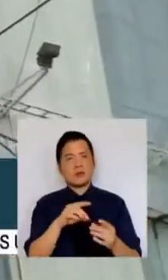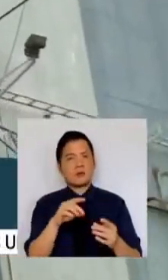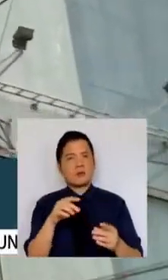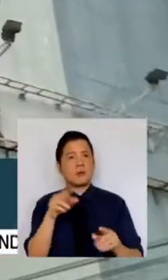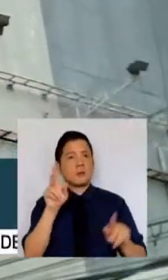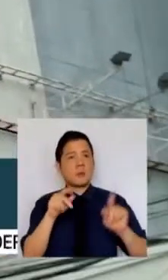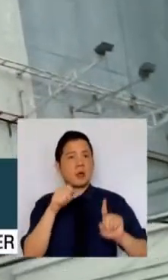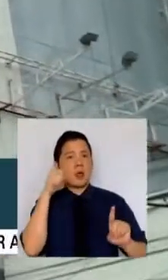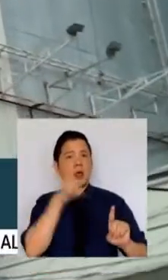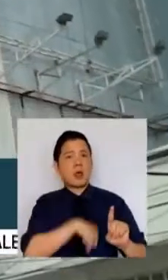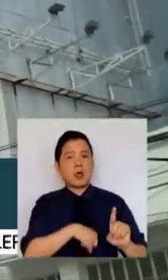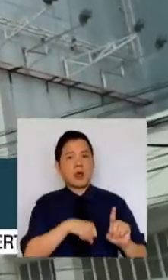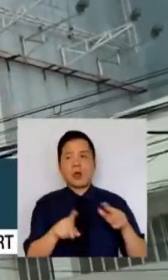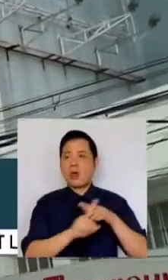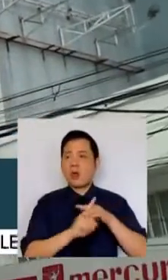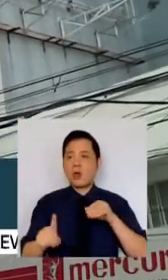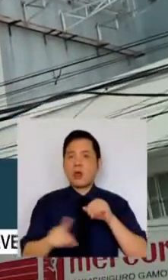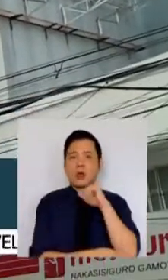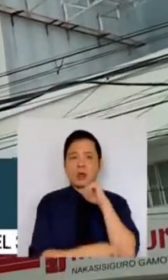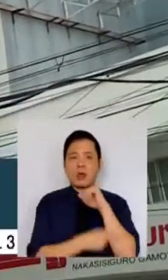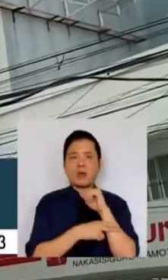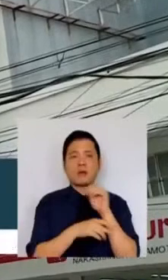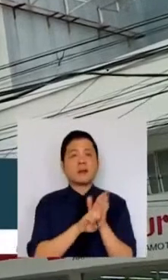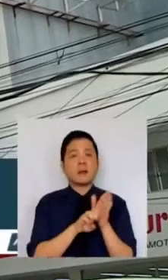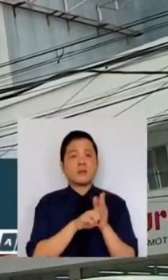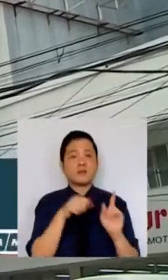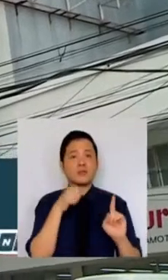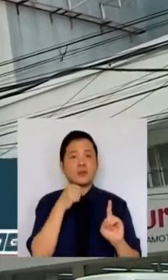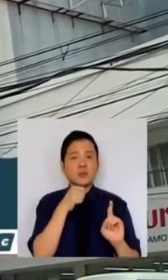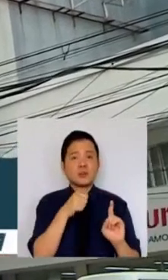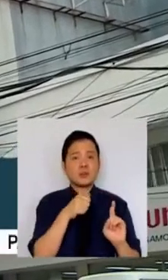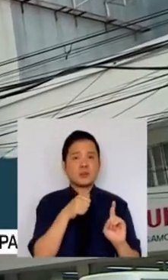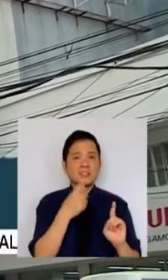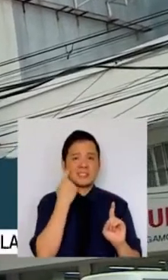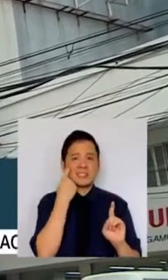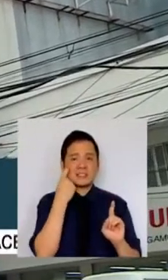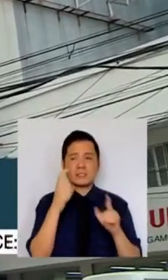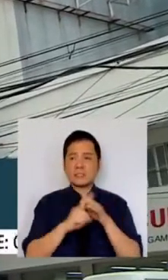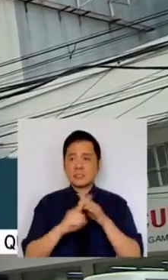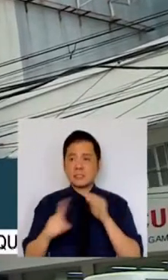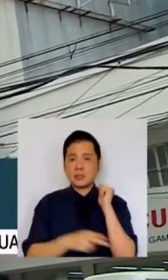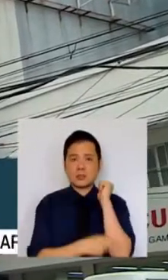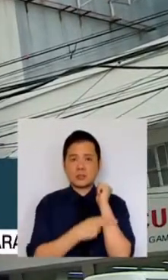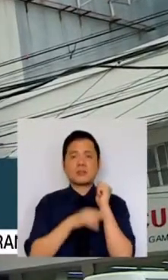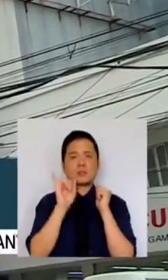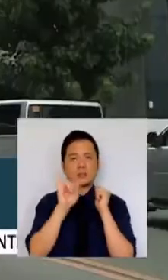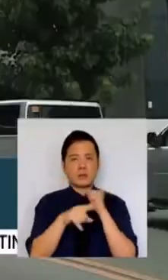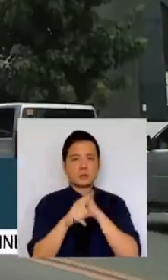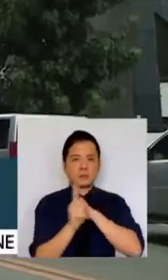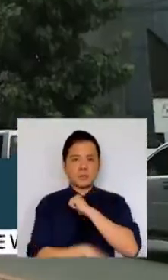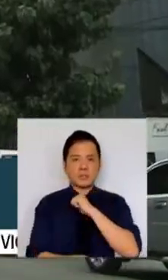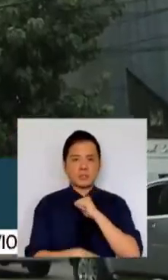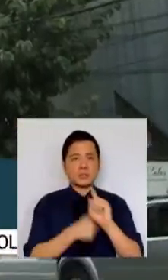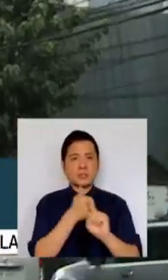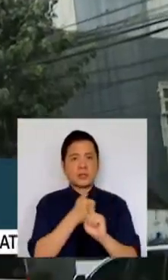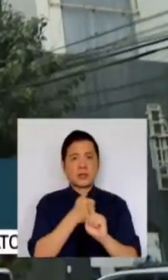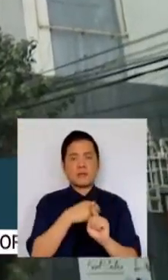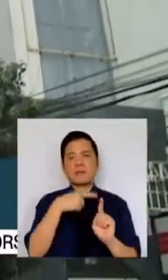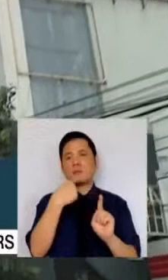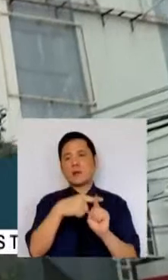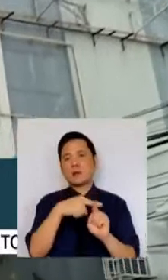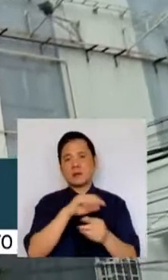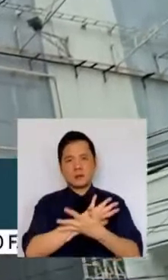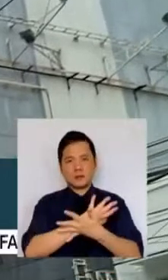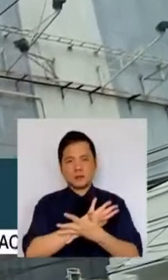her isolation to go to a party. The traveler, later identified as Gwyneth Chua, tested positive for COVID and infected at